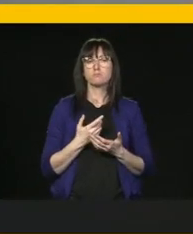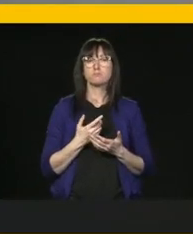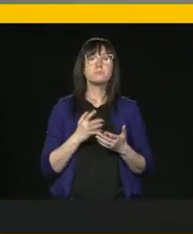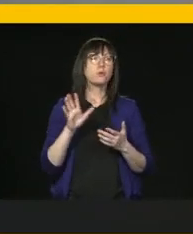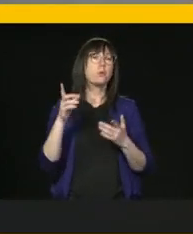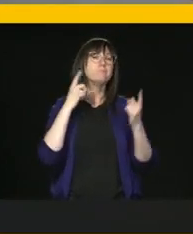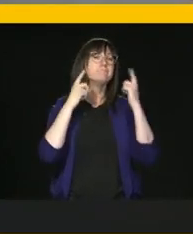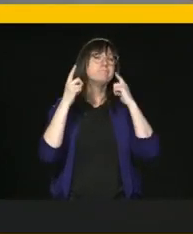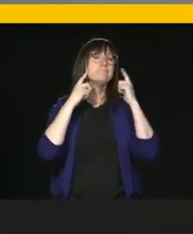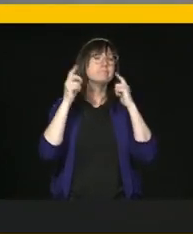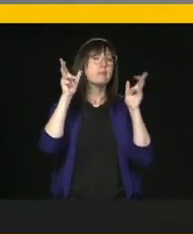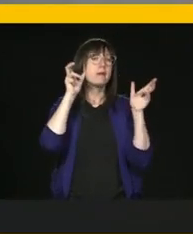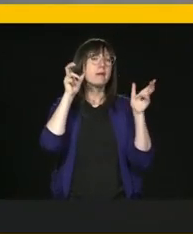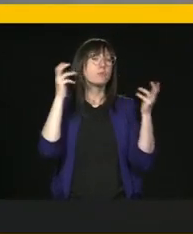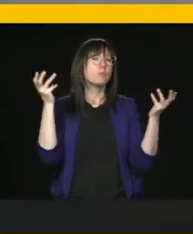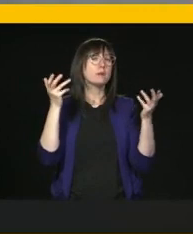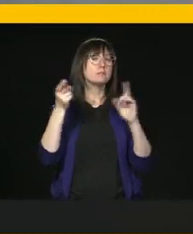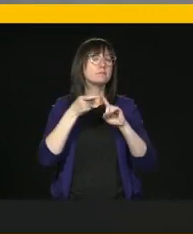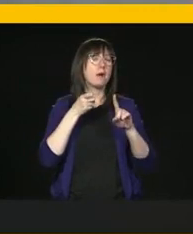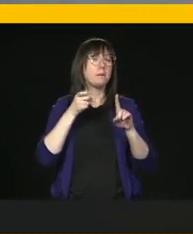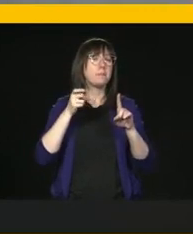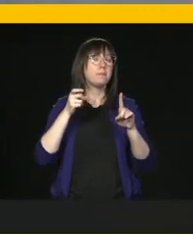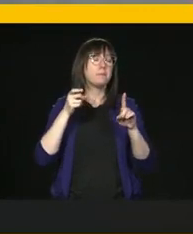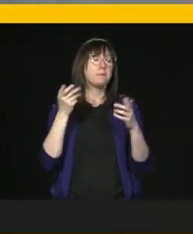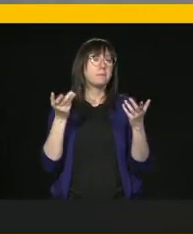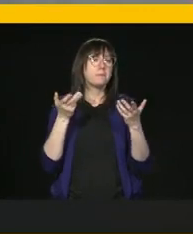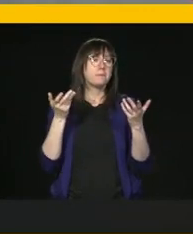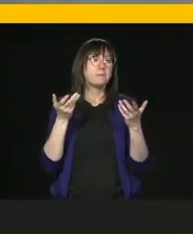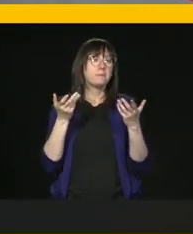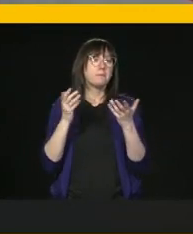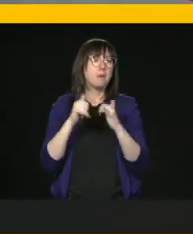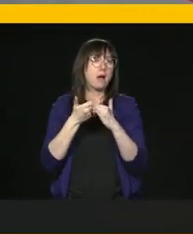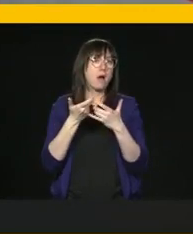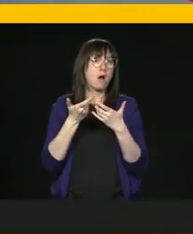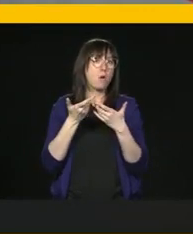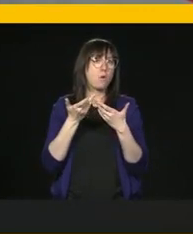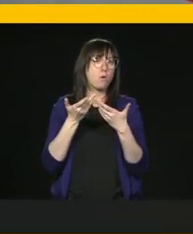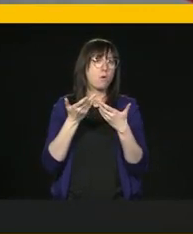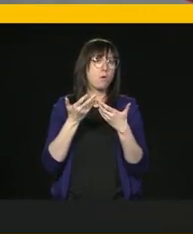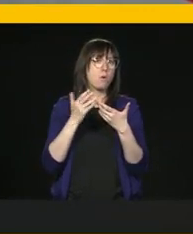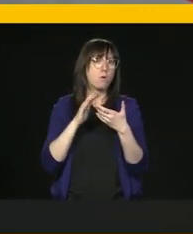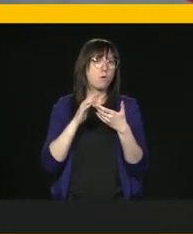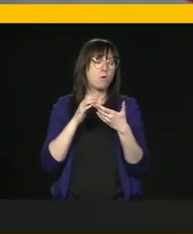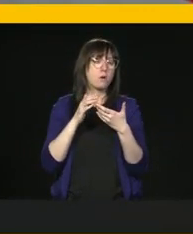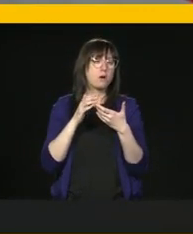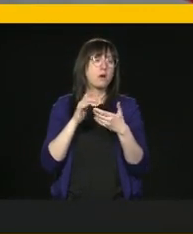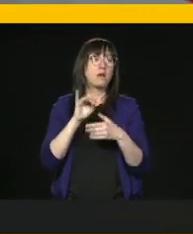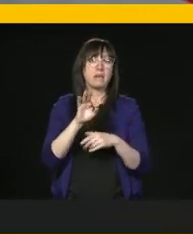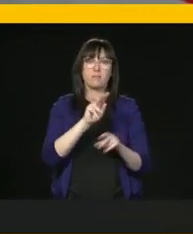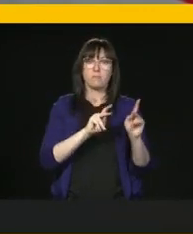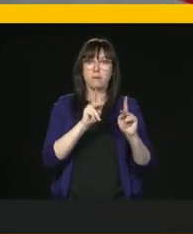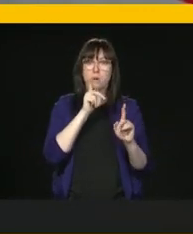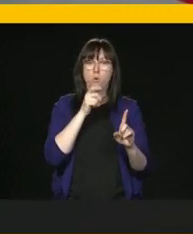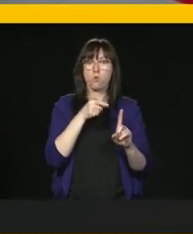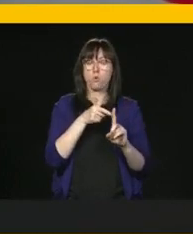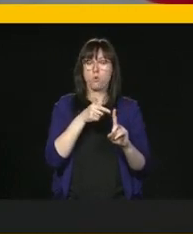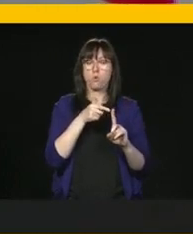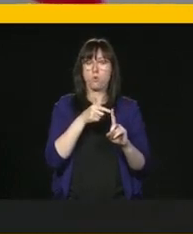about this, how it pressures people that already have mental health issues?